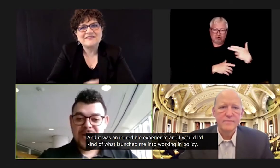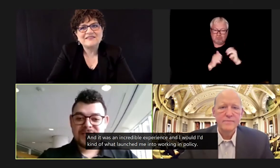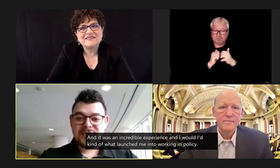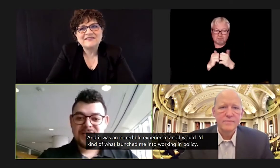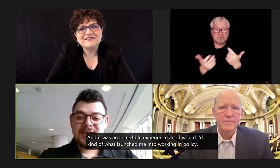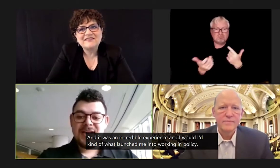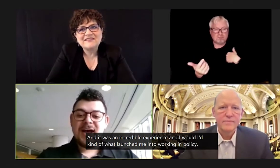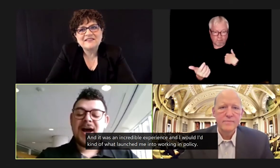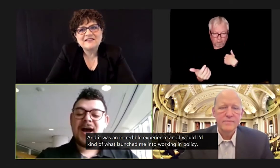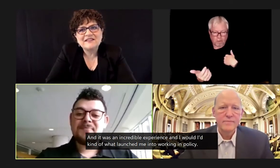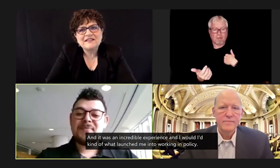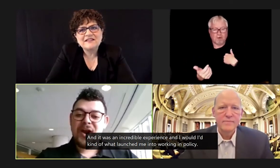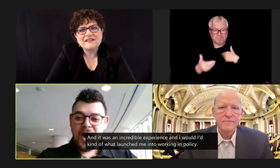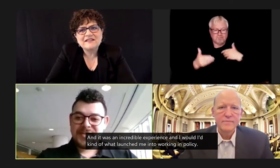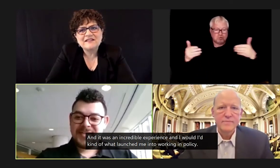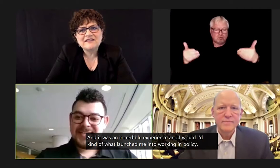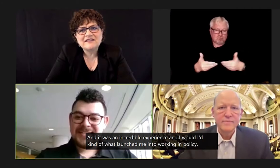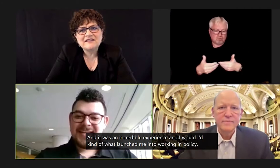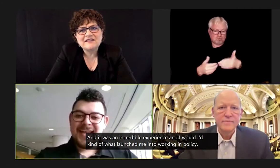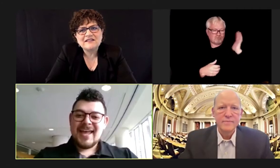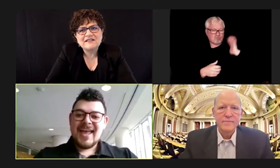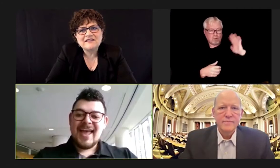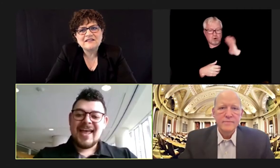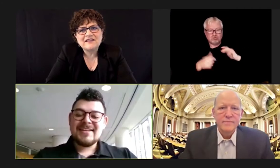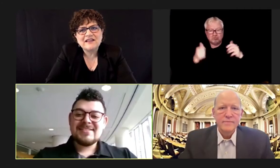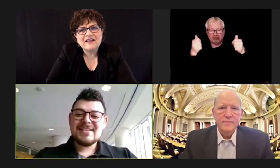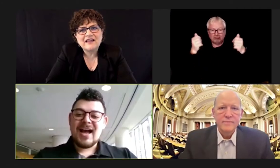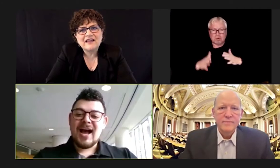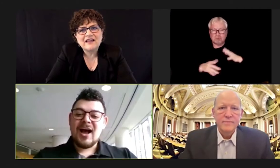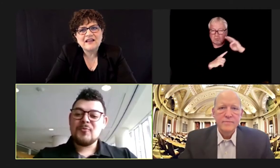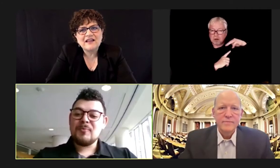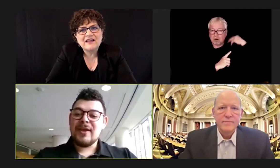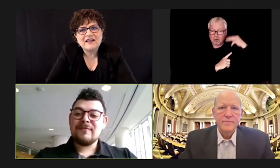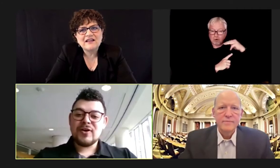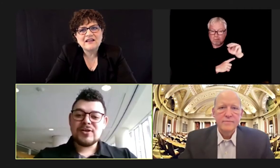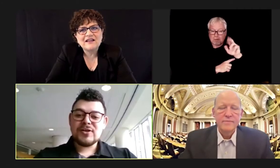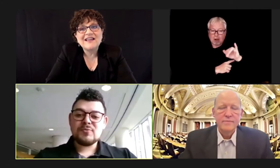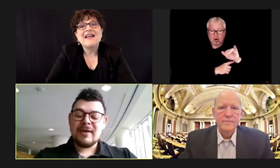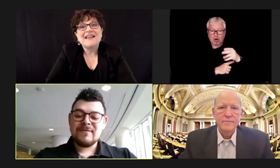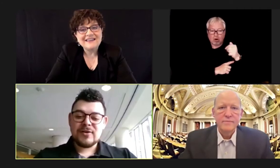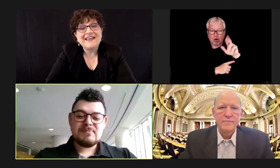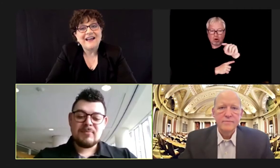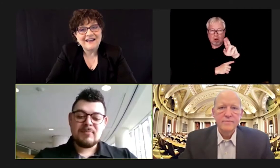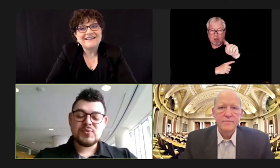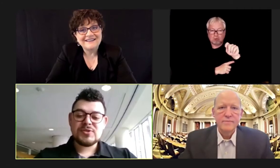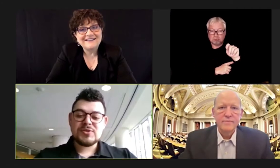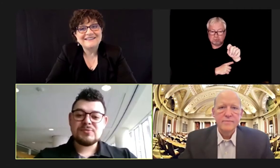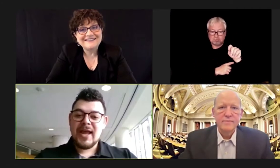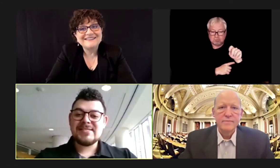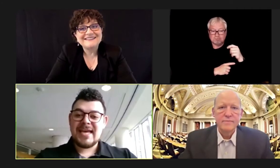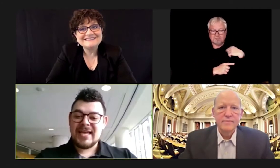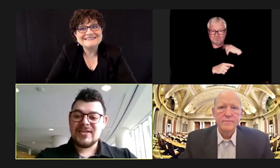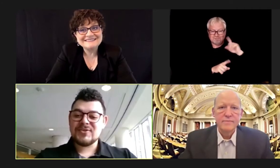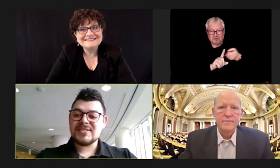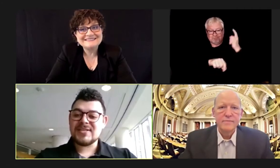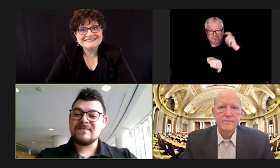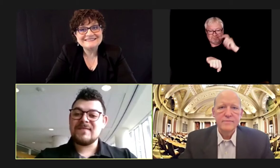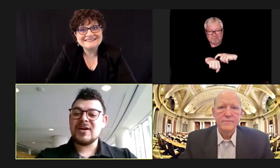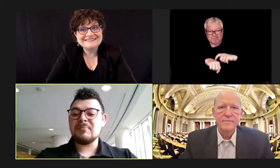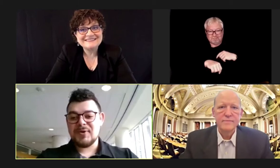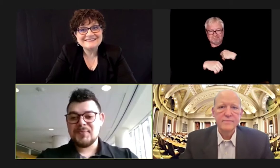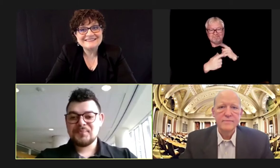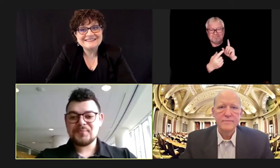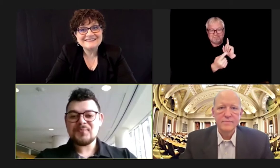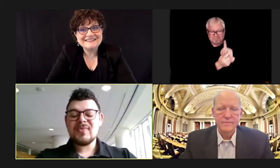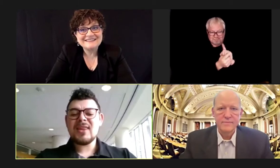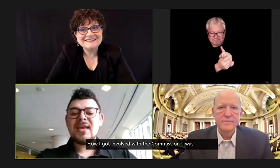former director, Mary Hartnett, and one of my first members was Brian Daniels of